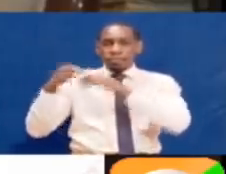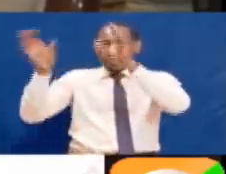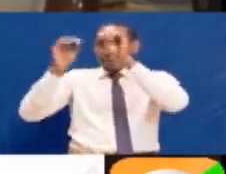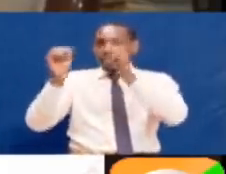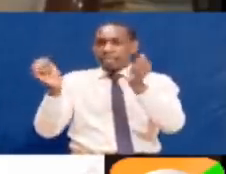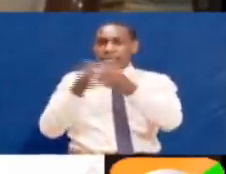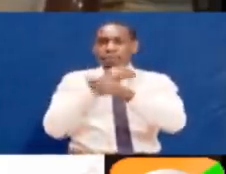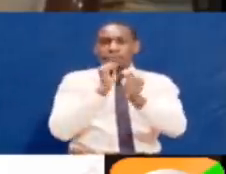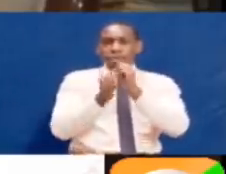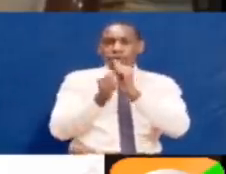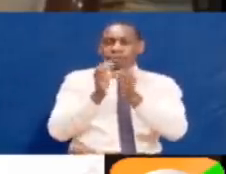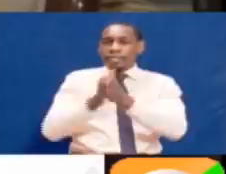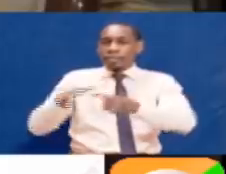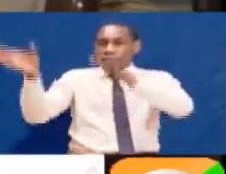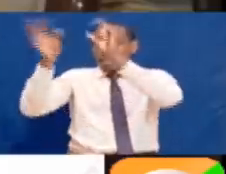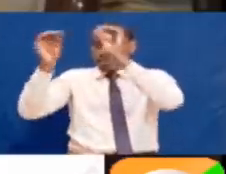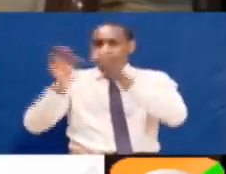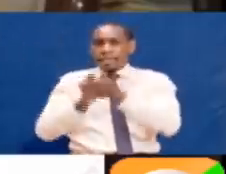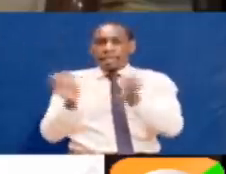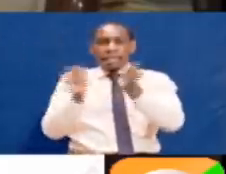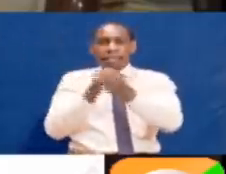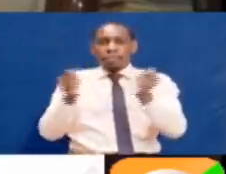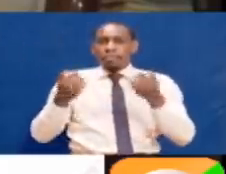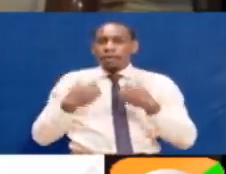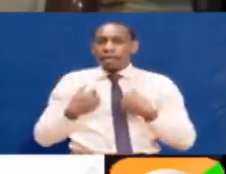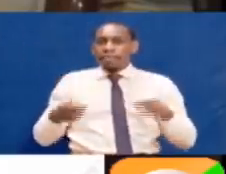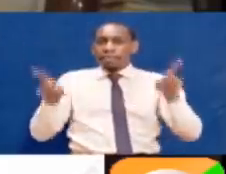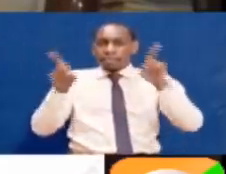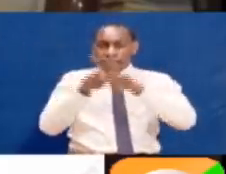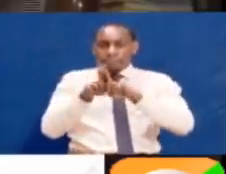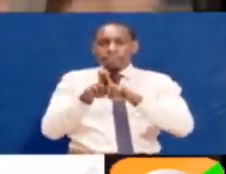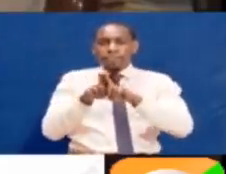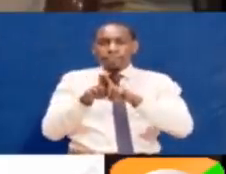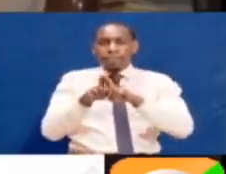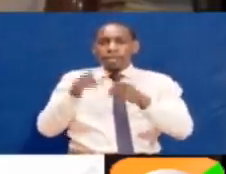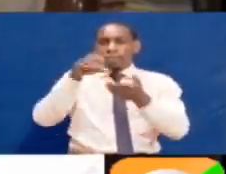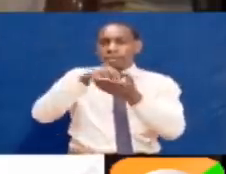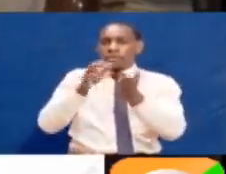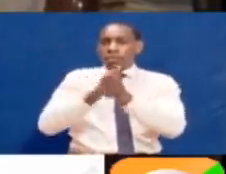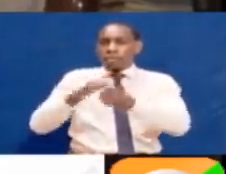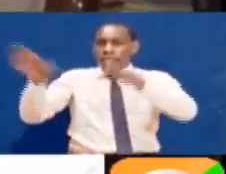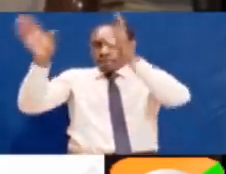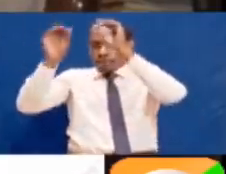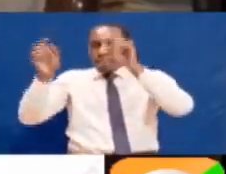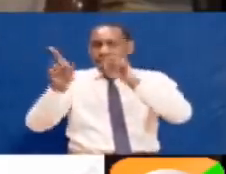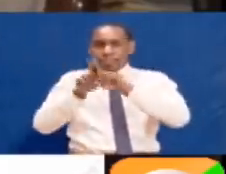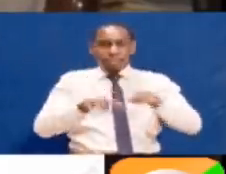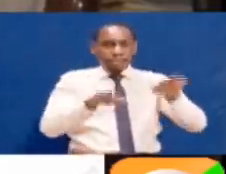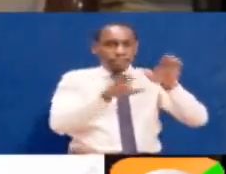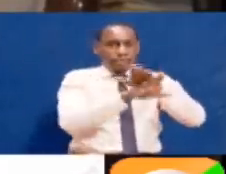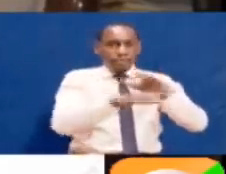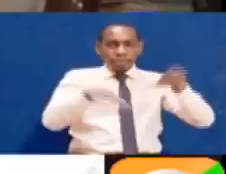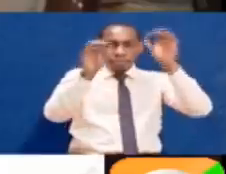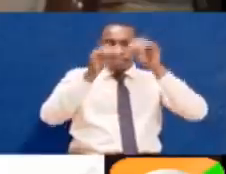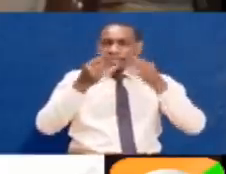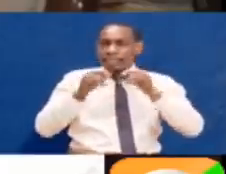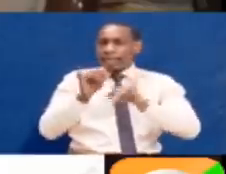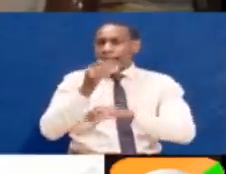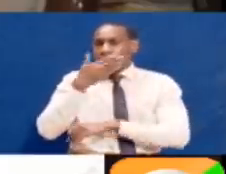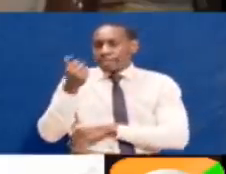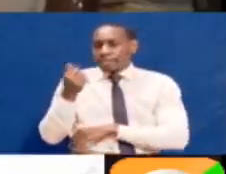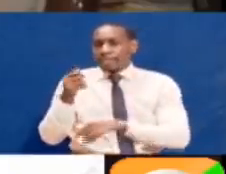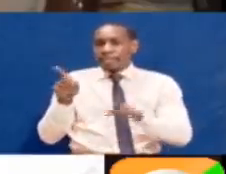president. He cannot have a parallel party or parallel position to the president. And the Deputy President has tried his best,